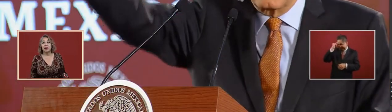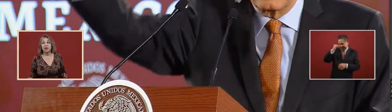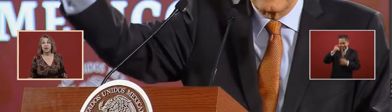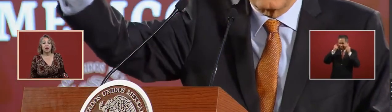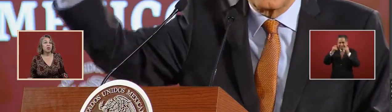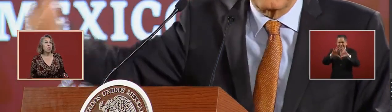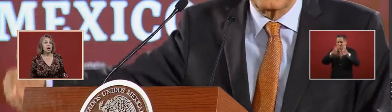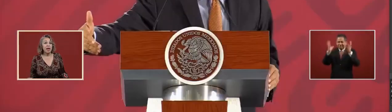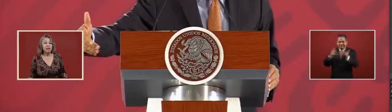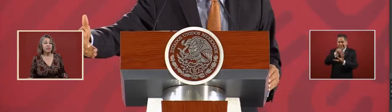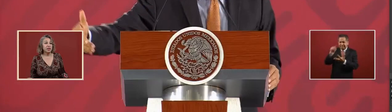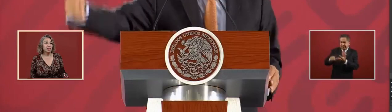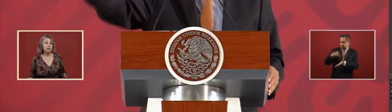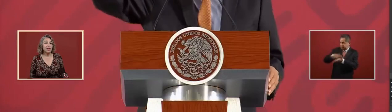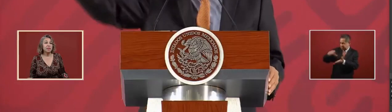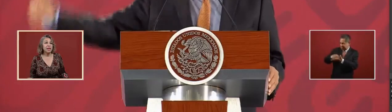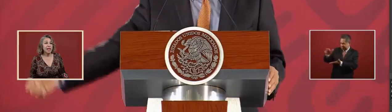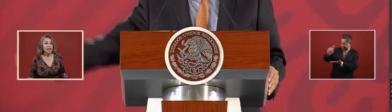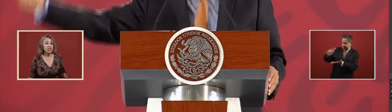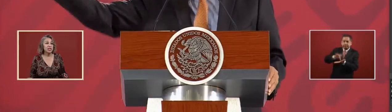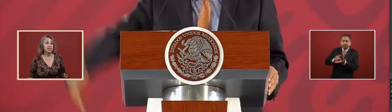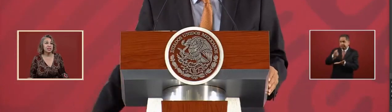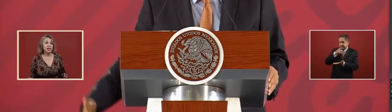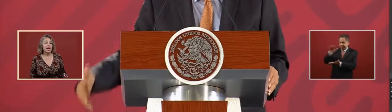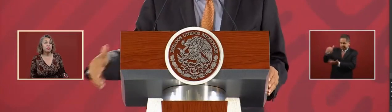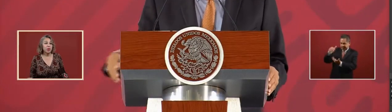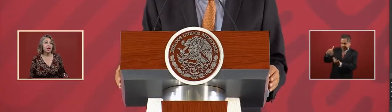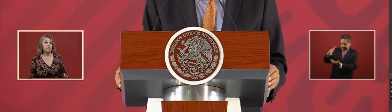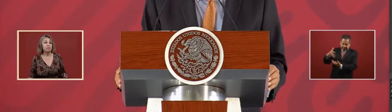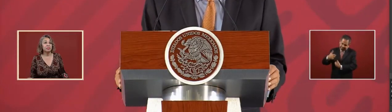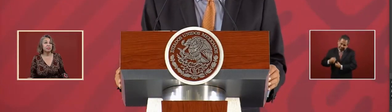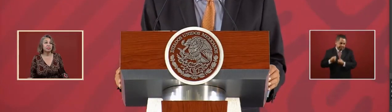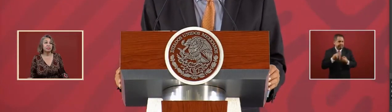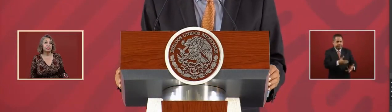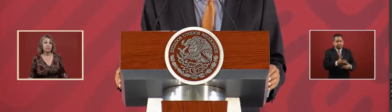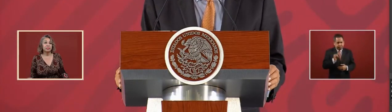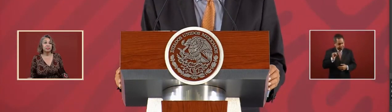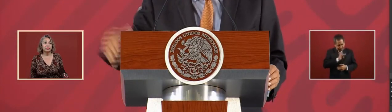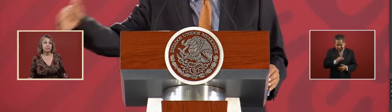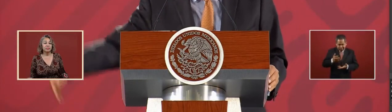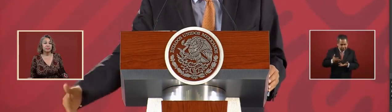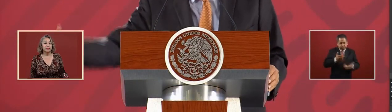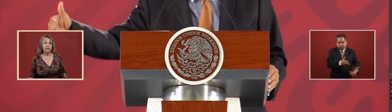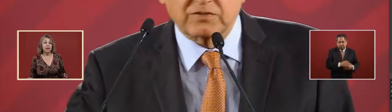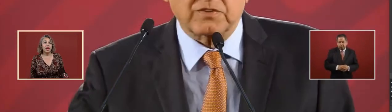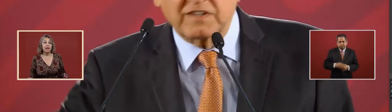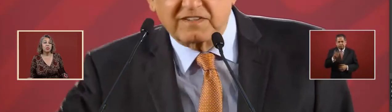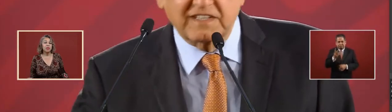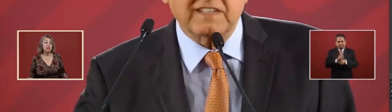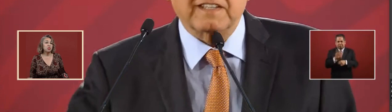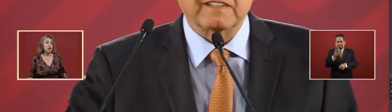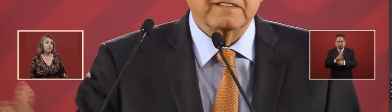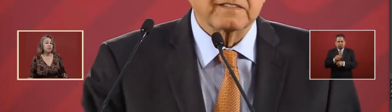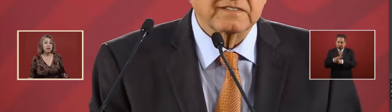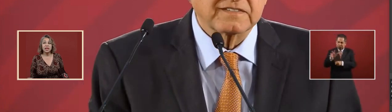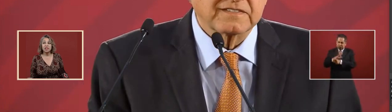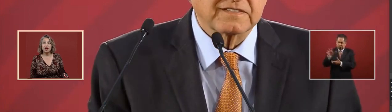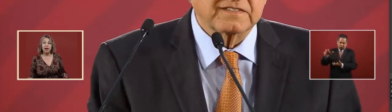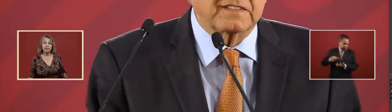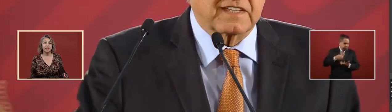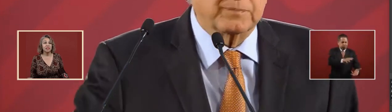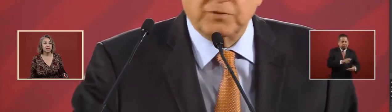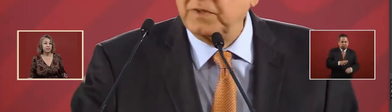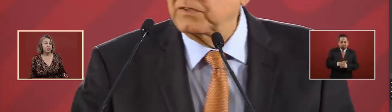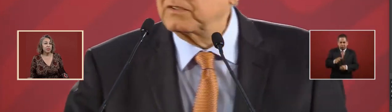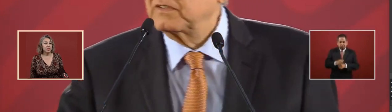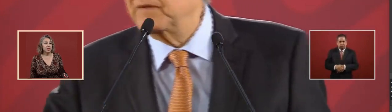India a donde sea, a or wherever to buy the medications and bring them. Y en tres días, cuatro and días within se three tiene. To 4 days you'll have